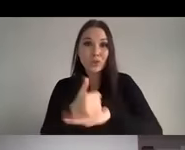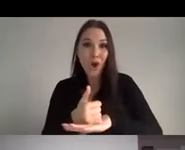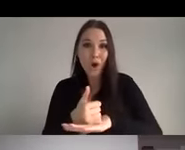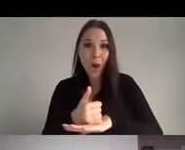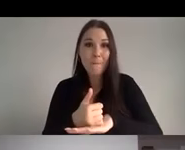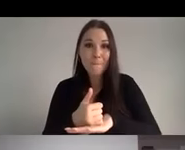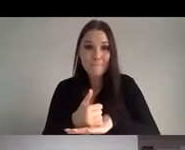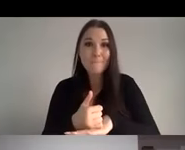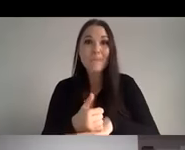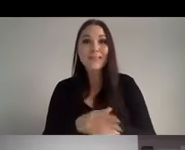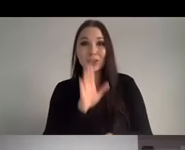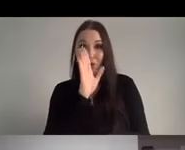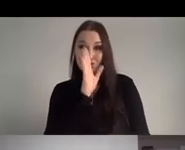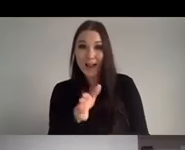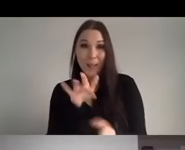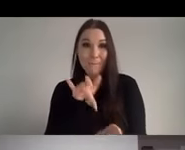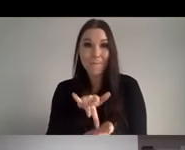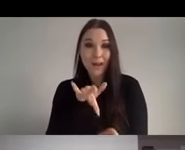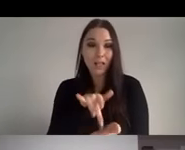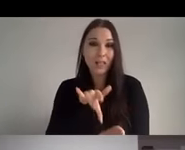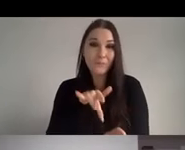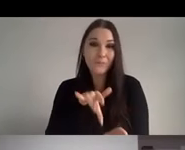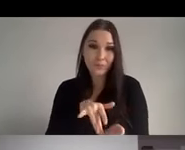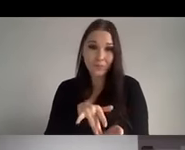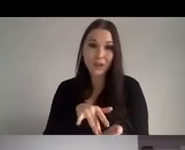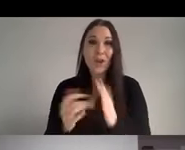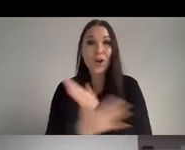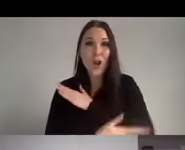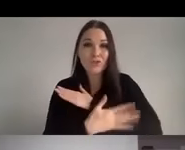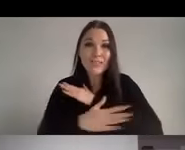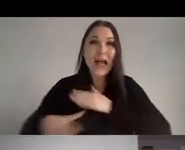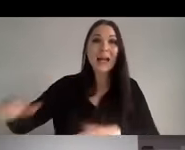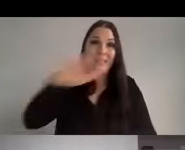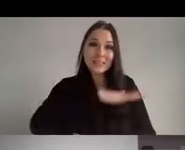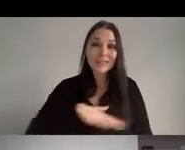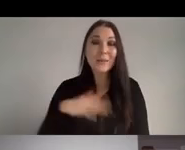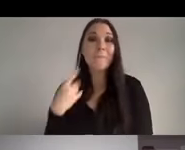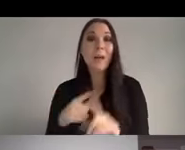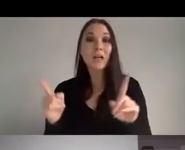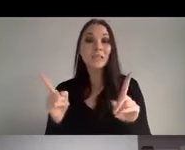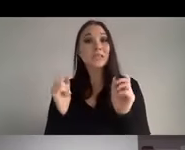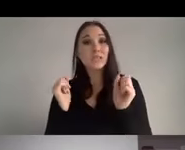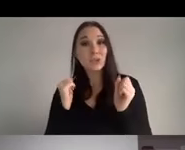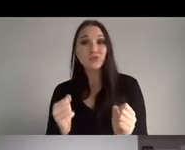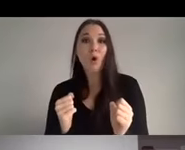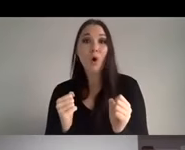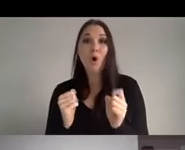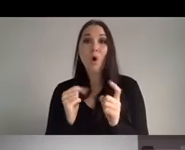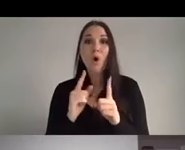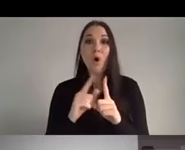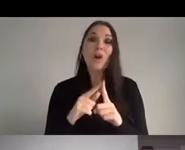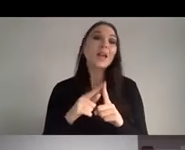we are directly in the middle. It's near Jena. It's very rural, but we have a strong ecosystem of 8 universities